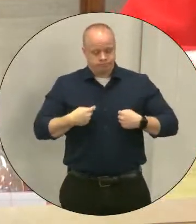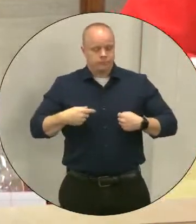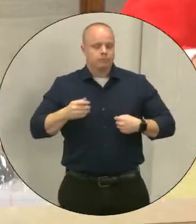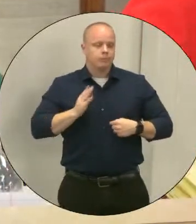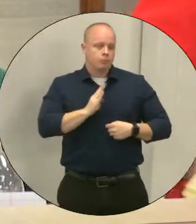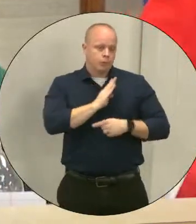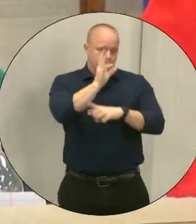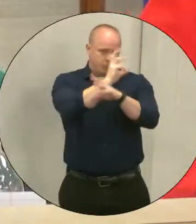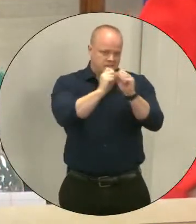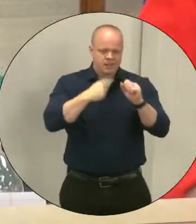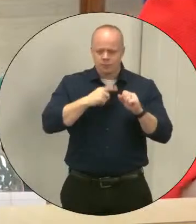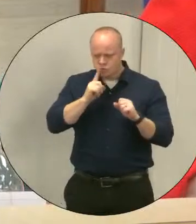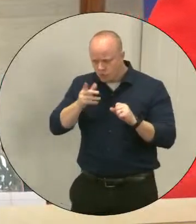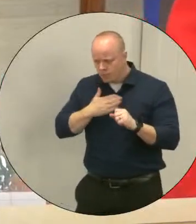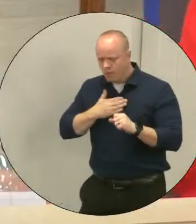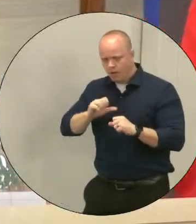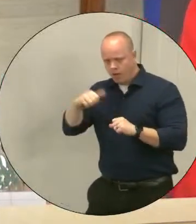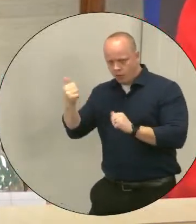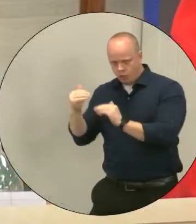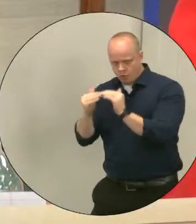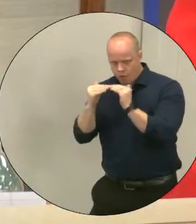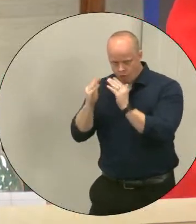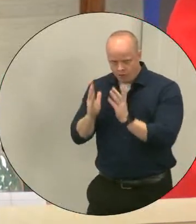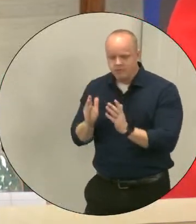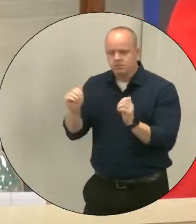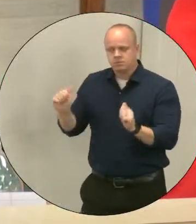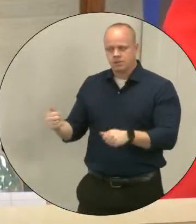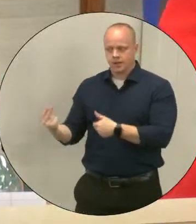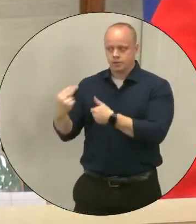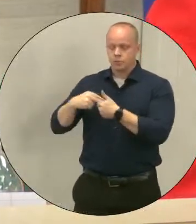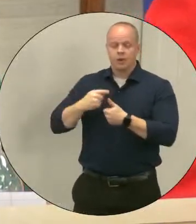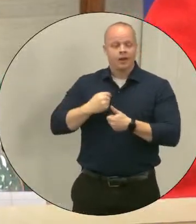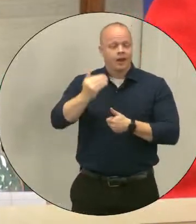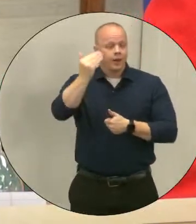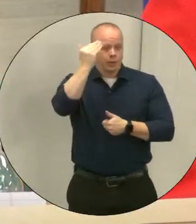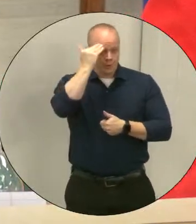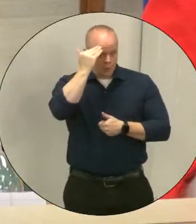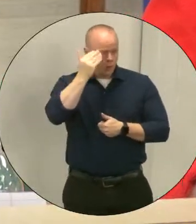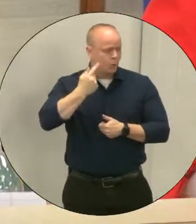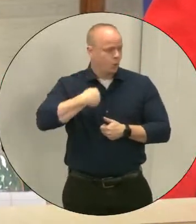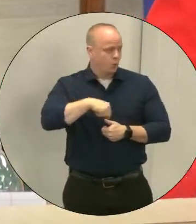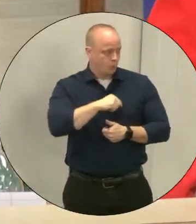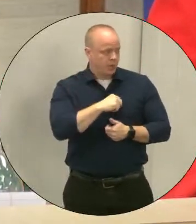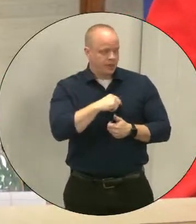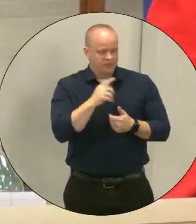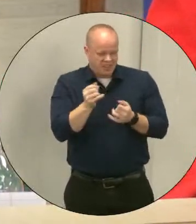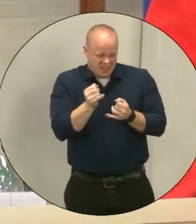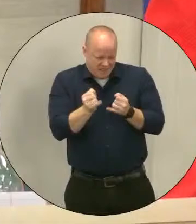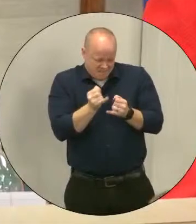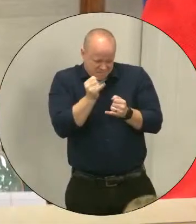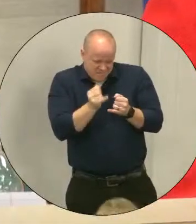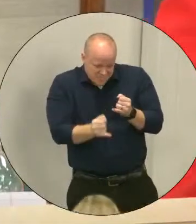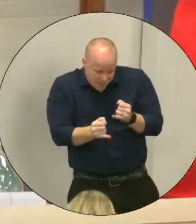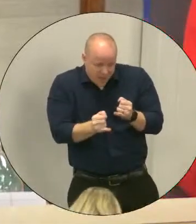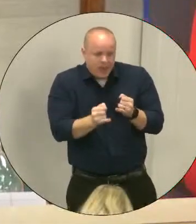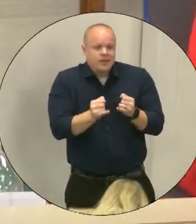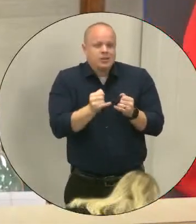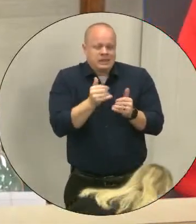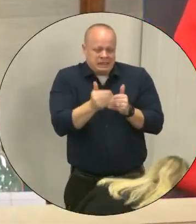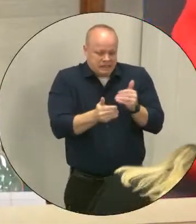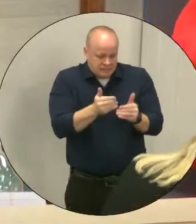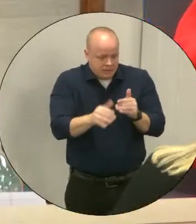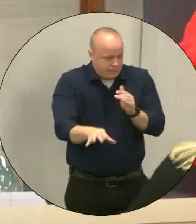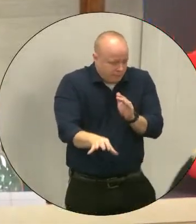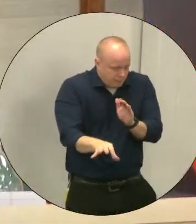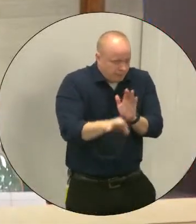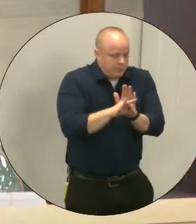and I'm sure my other colleagues can join me, I know that we've reached the final stage of selecting our next